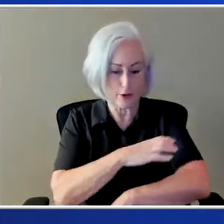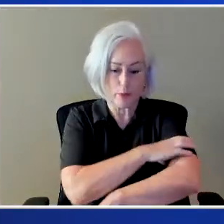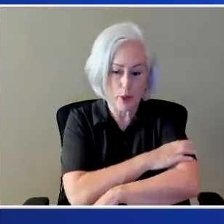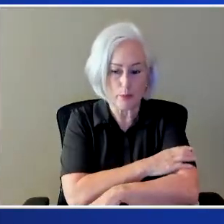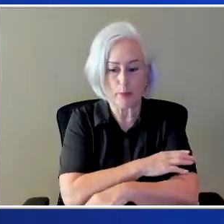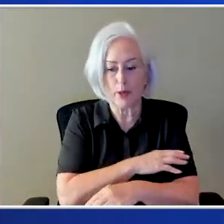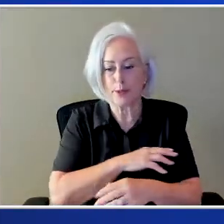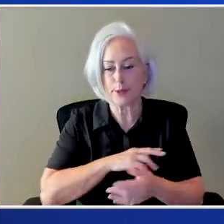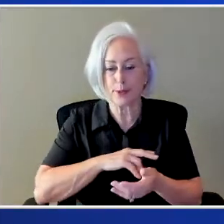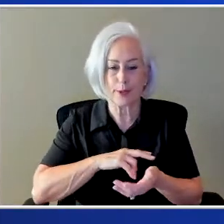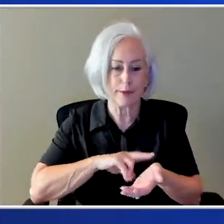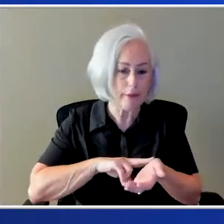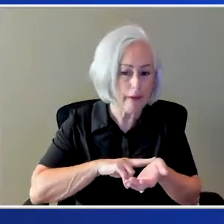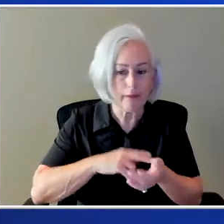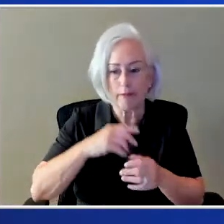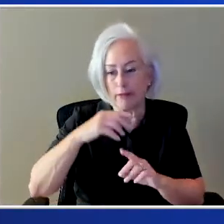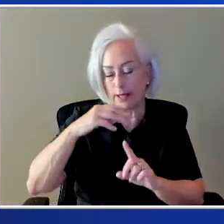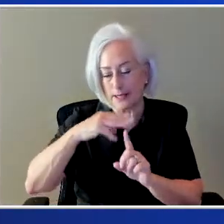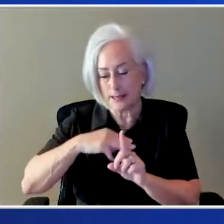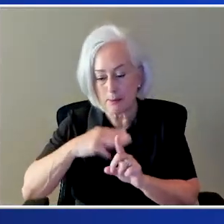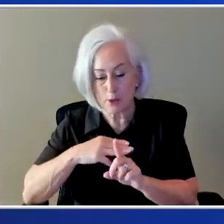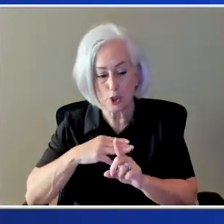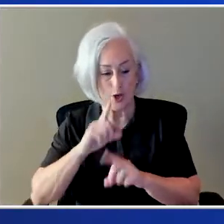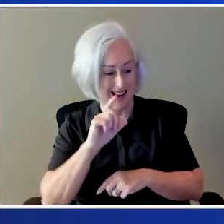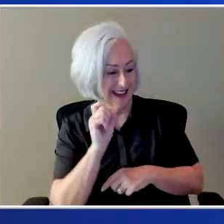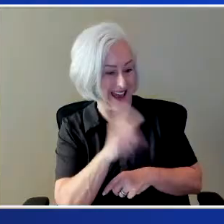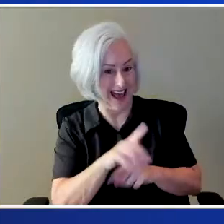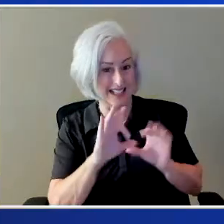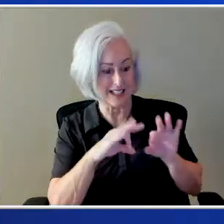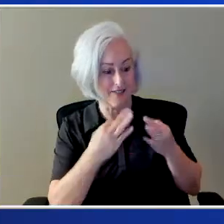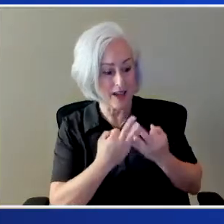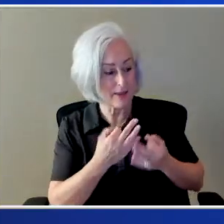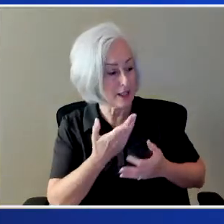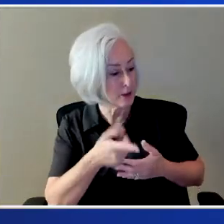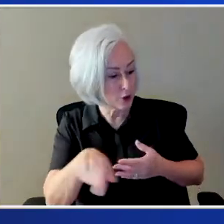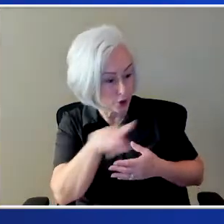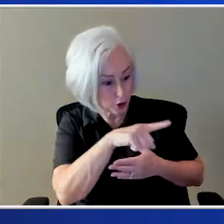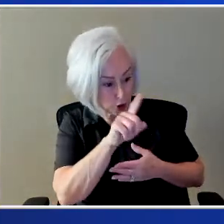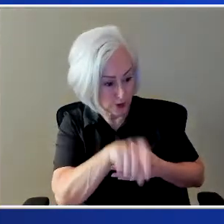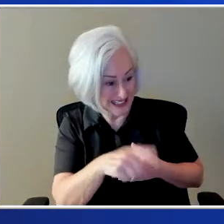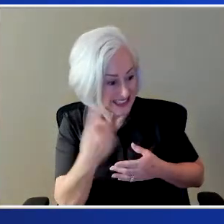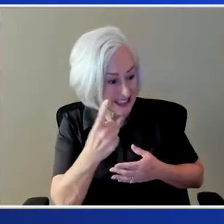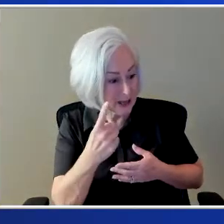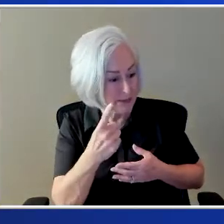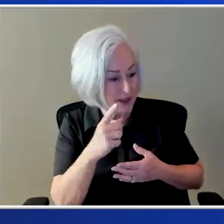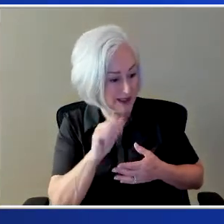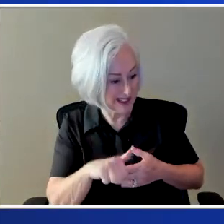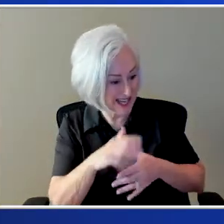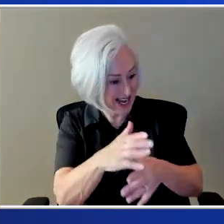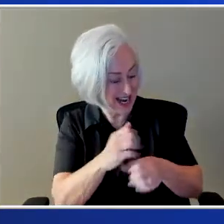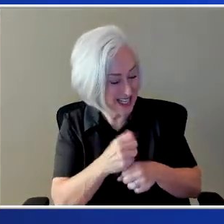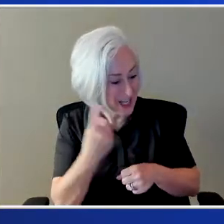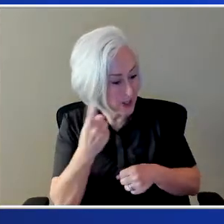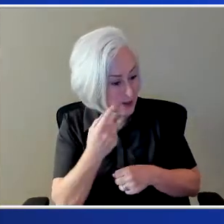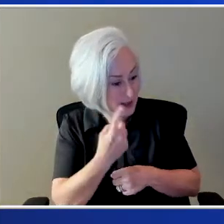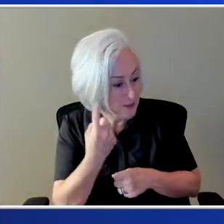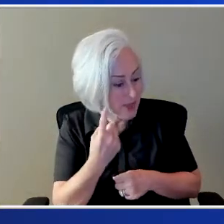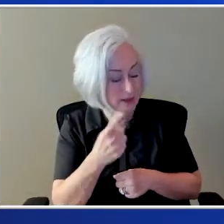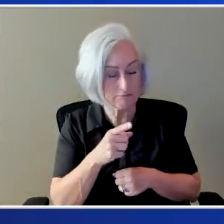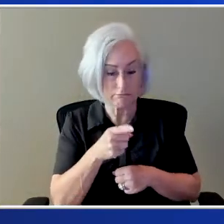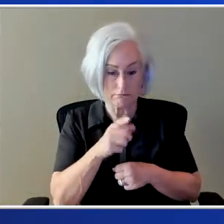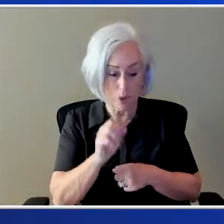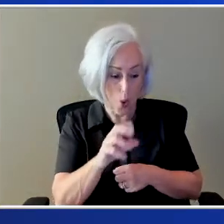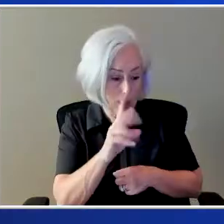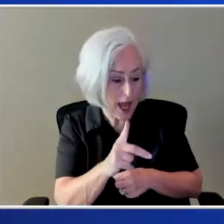him. Did they not ask us as a family, is there anything that you need? Can we get you anything? Are you okay? Do you need towels? Do